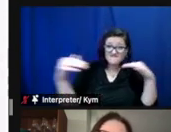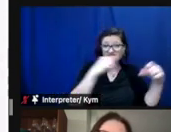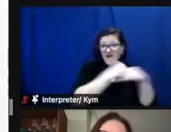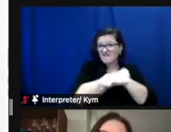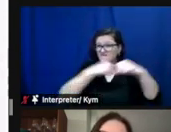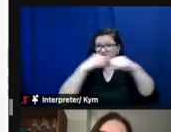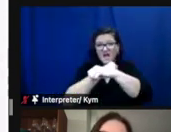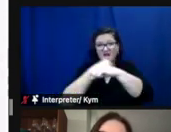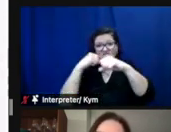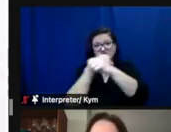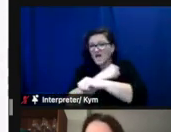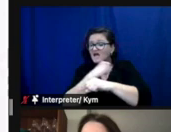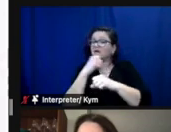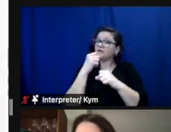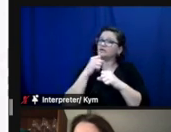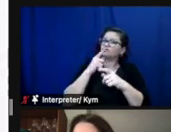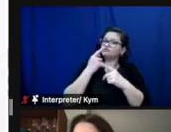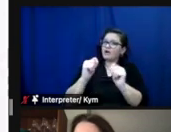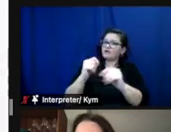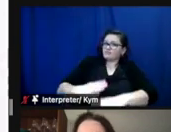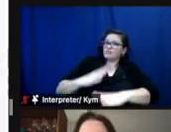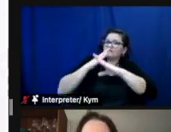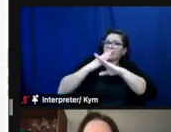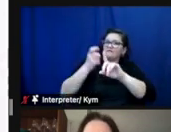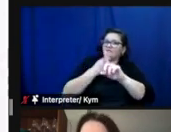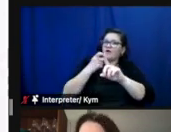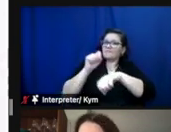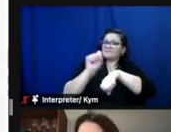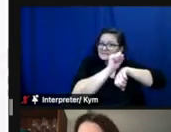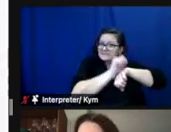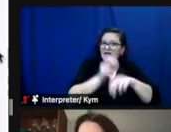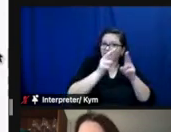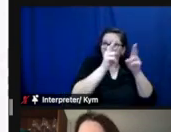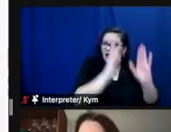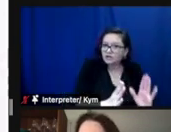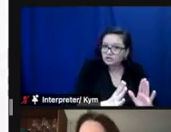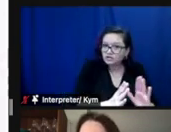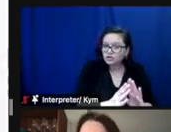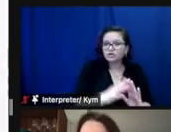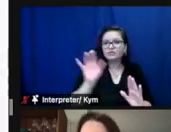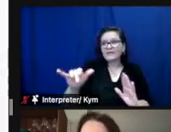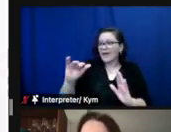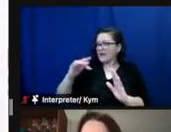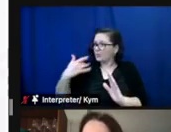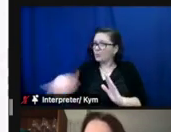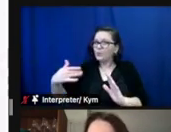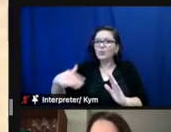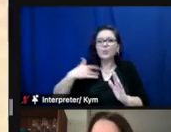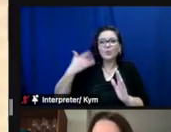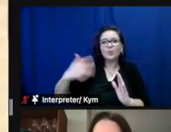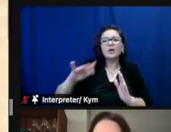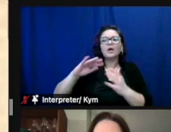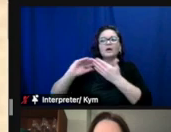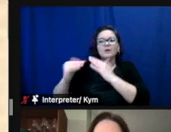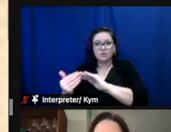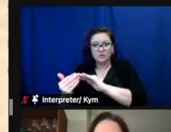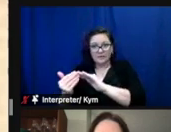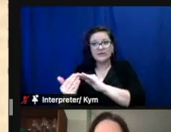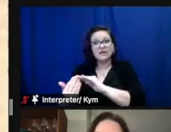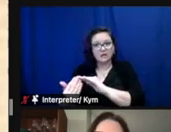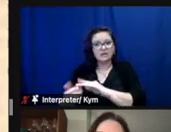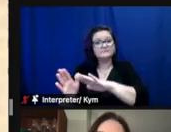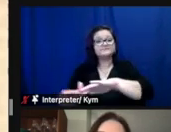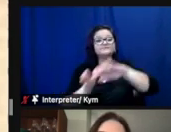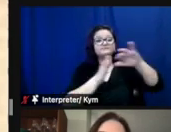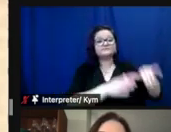hunters that came to get him back. So it was a very sense of community there. The next person is Anna Marie Weems. And